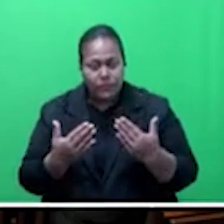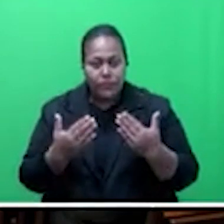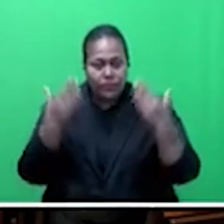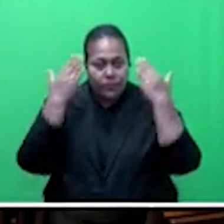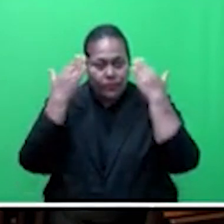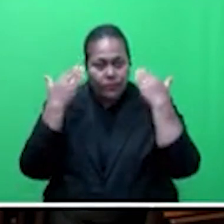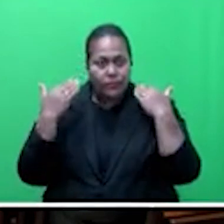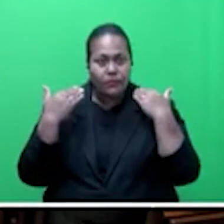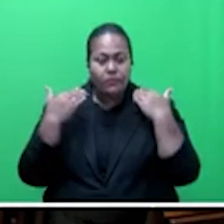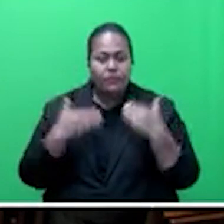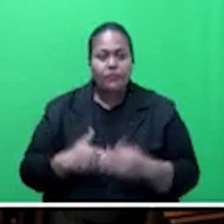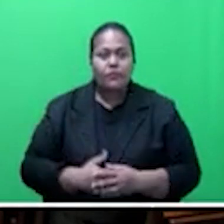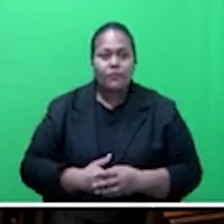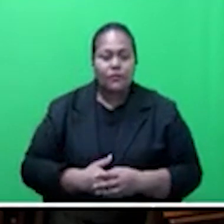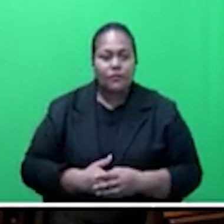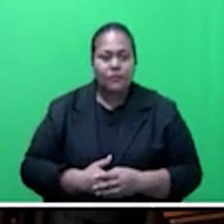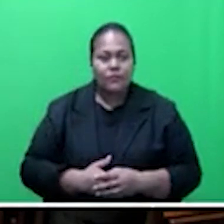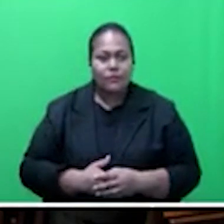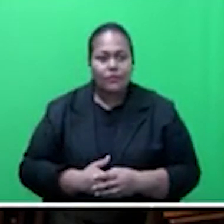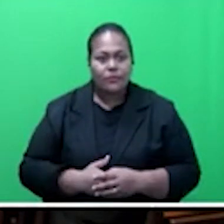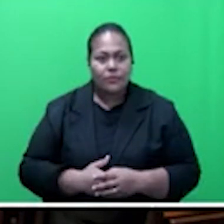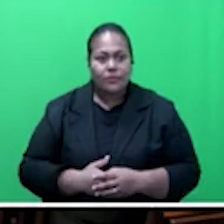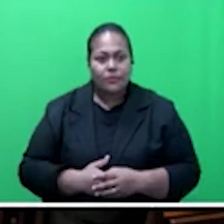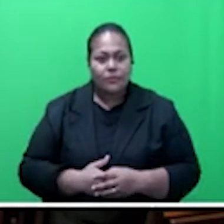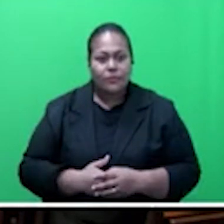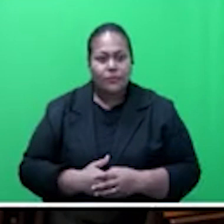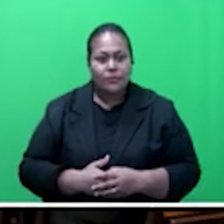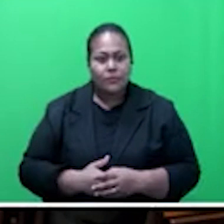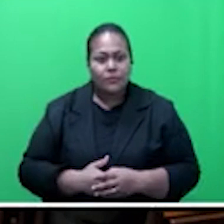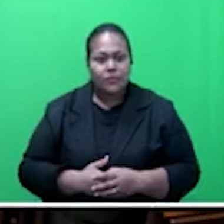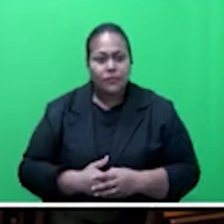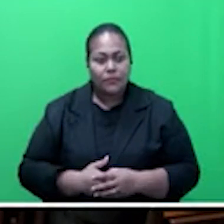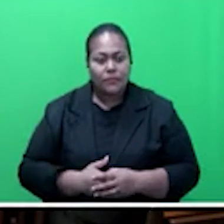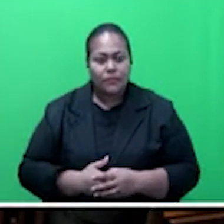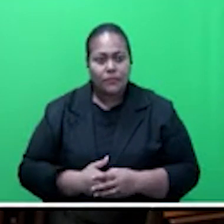Mr. Speaker, sir. Yeah, Mr. Speaker,